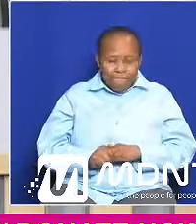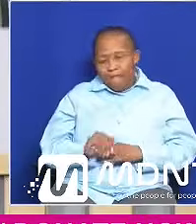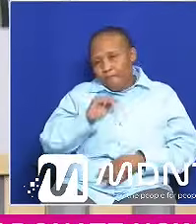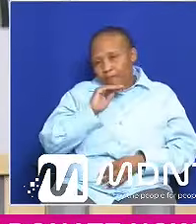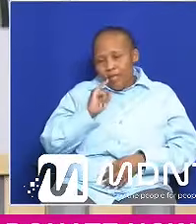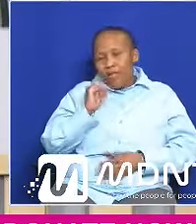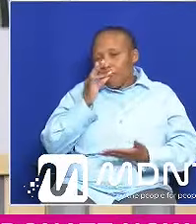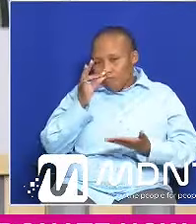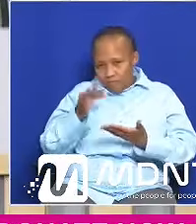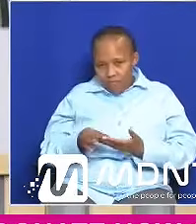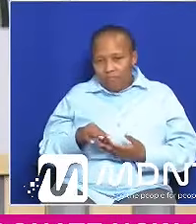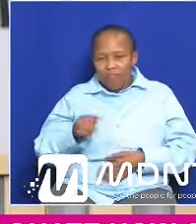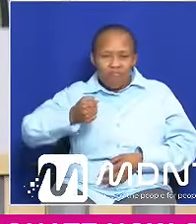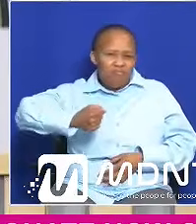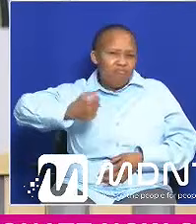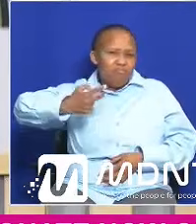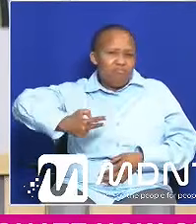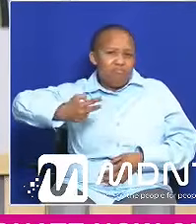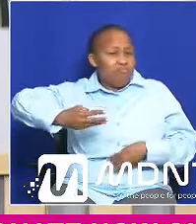No, there's no second.